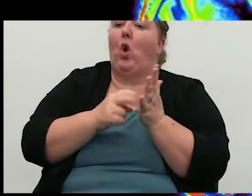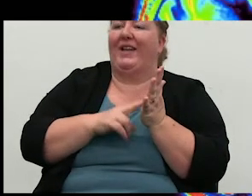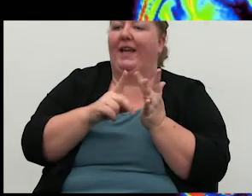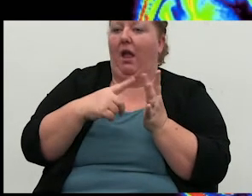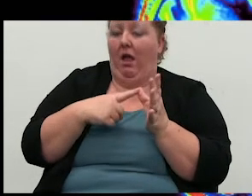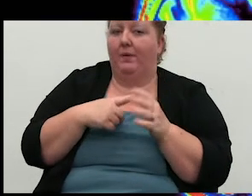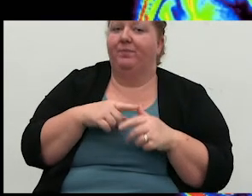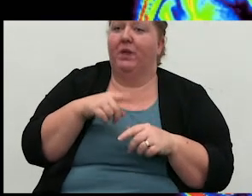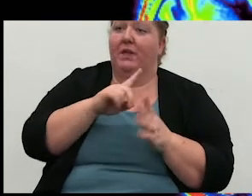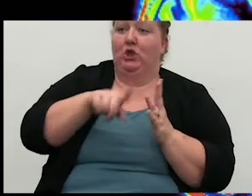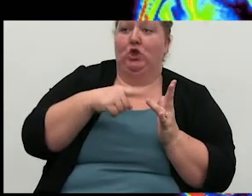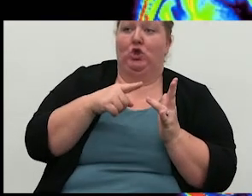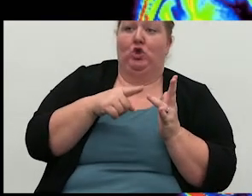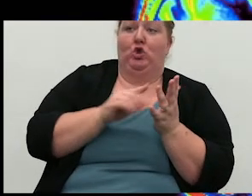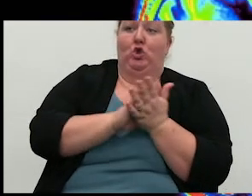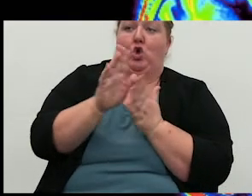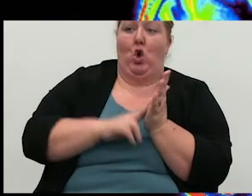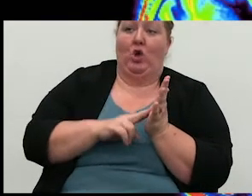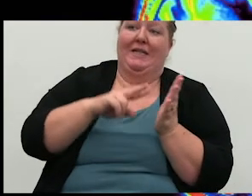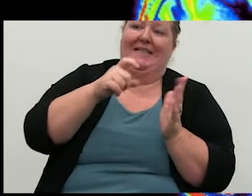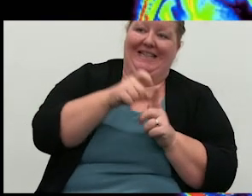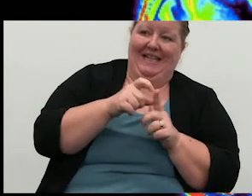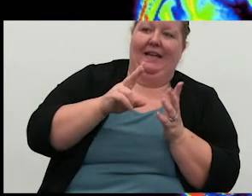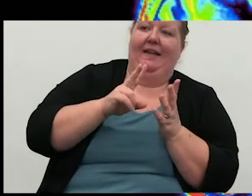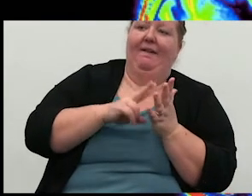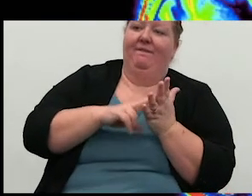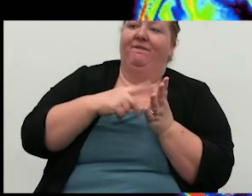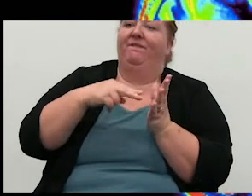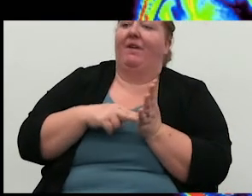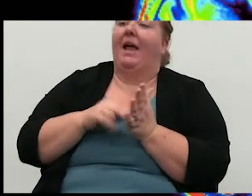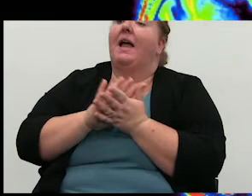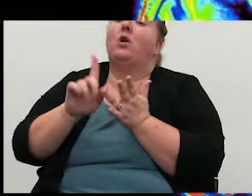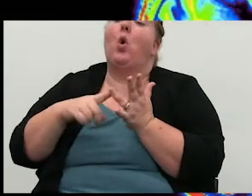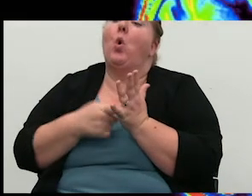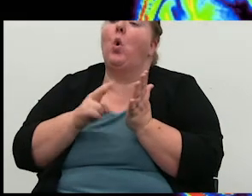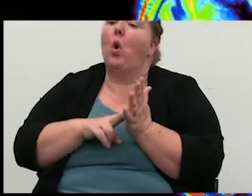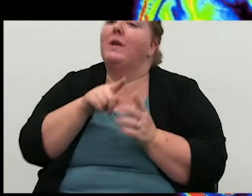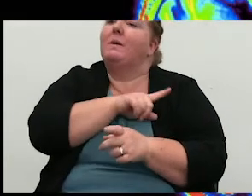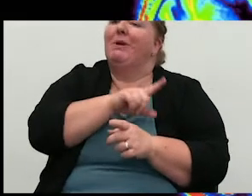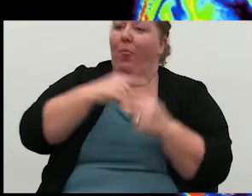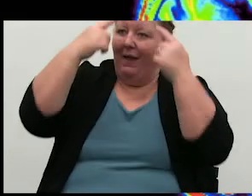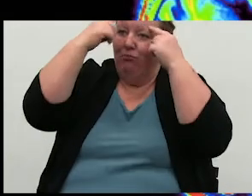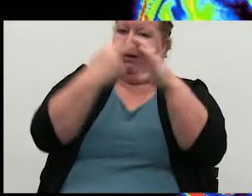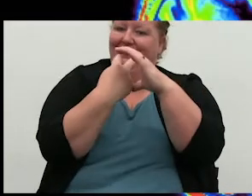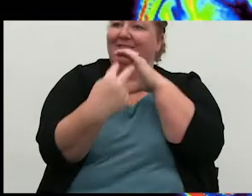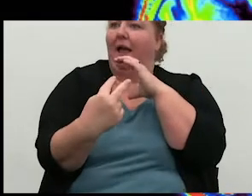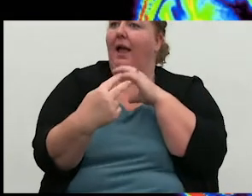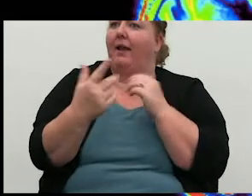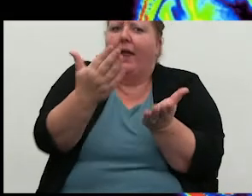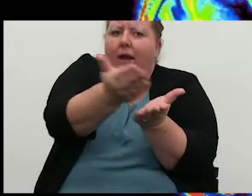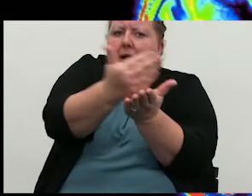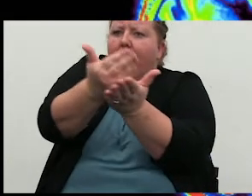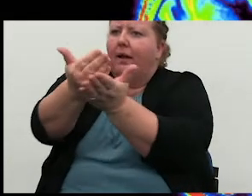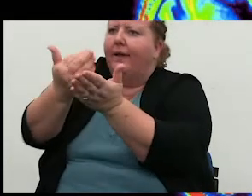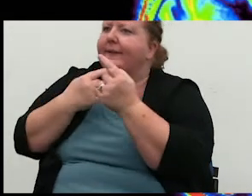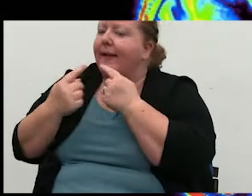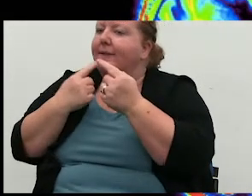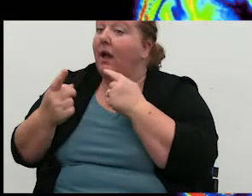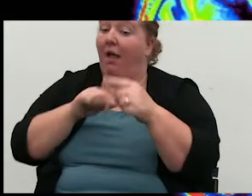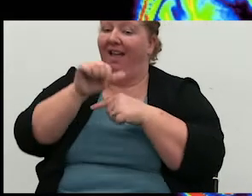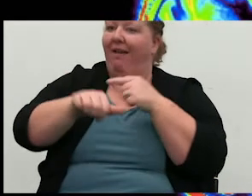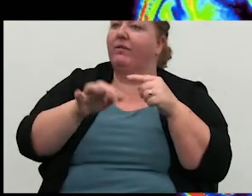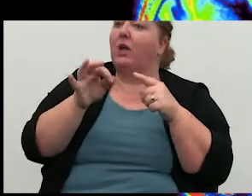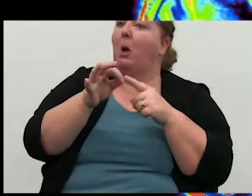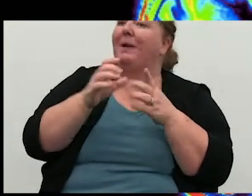And he was saying, because he uses brain scans, they generate enormous amounts of data, and in his first job after getting his